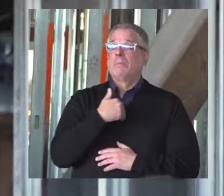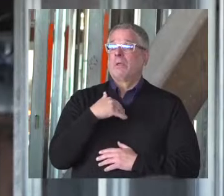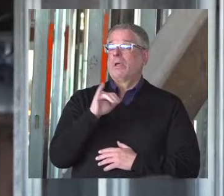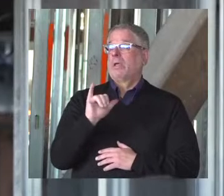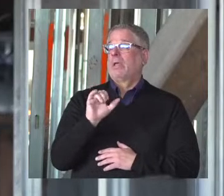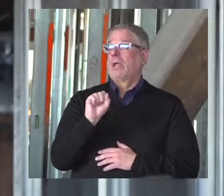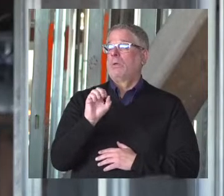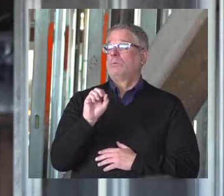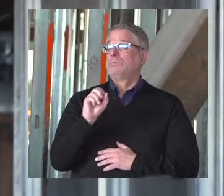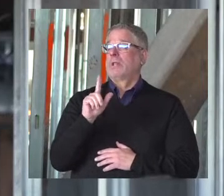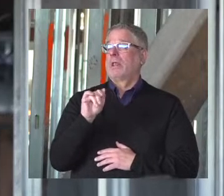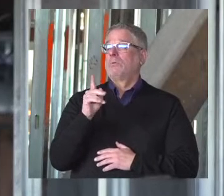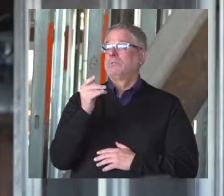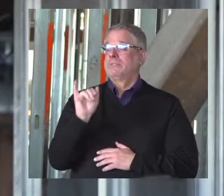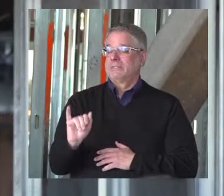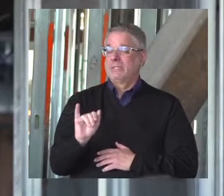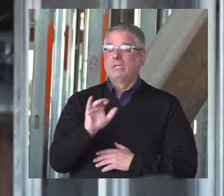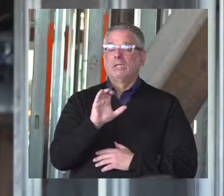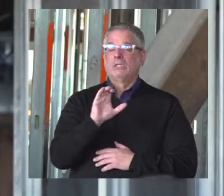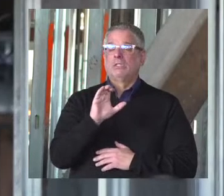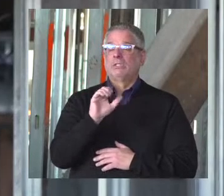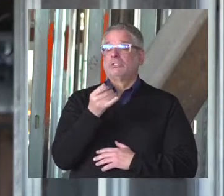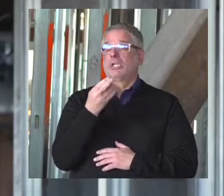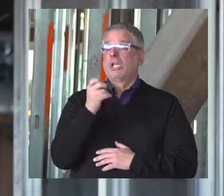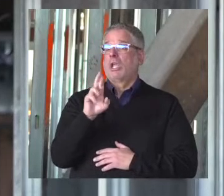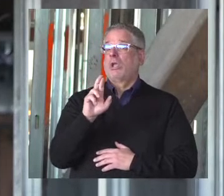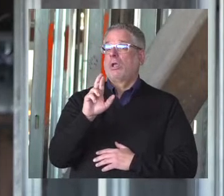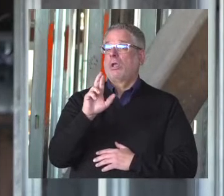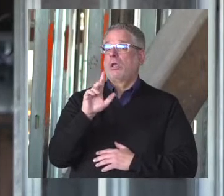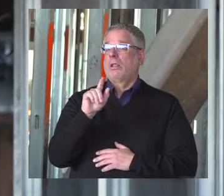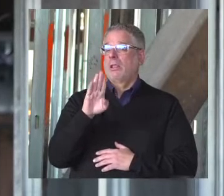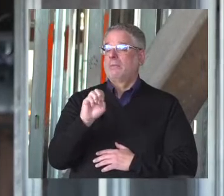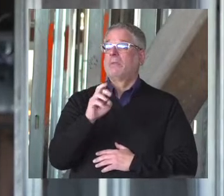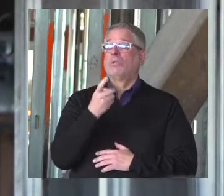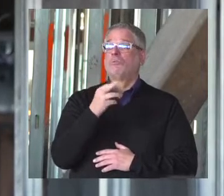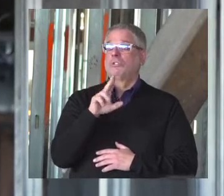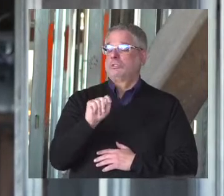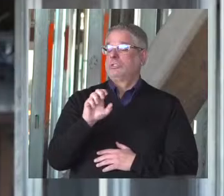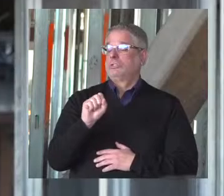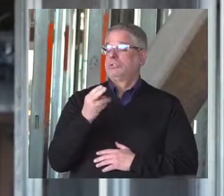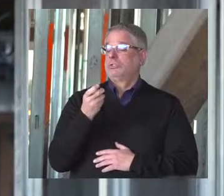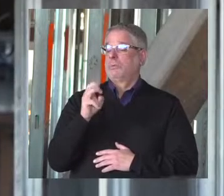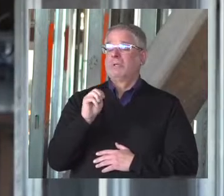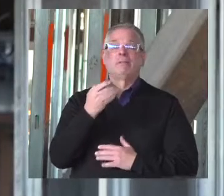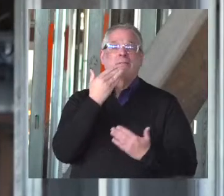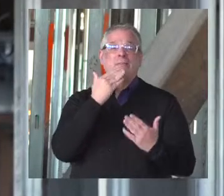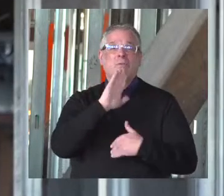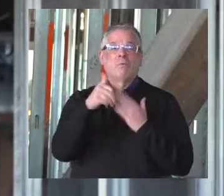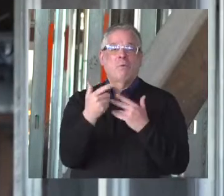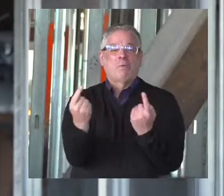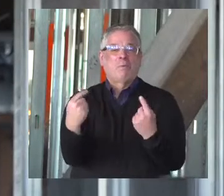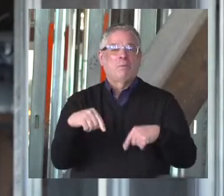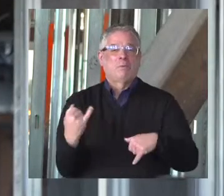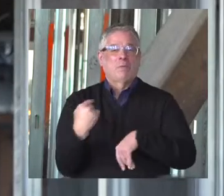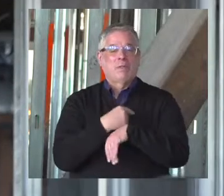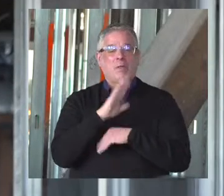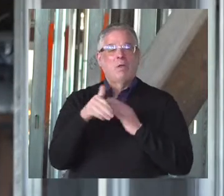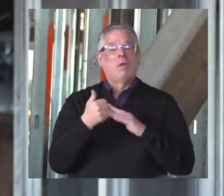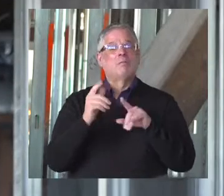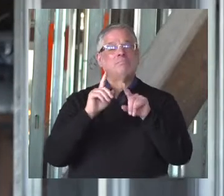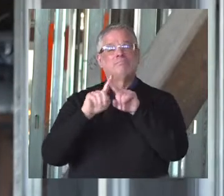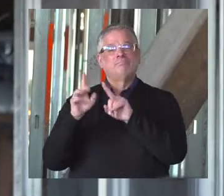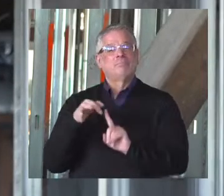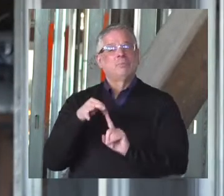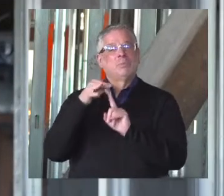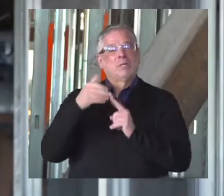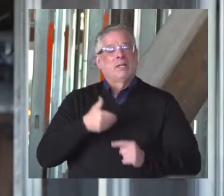Jaroslawski, and Regents Chair Lieb, Regent Perez, and Regent Sherman. So thank you for all being here and all the other distinguished guests